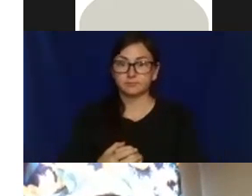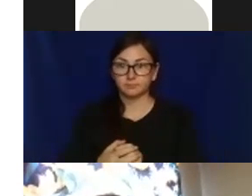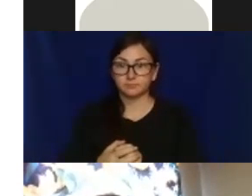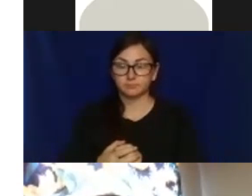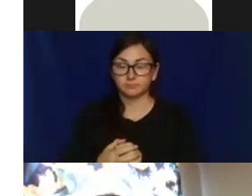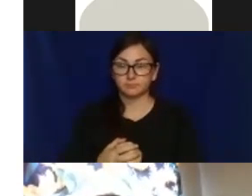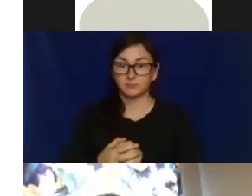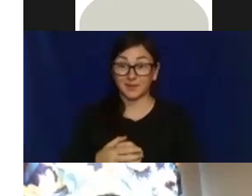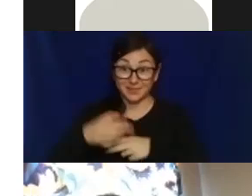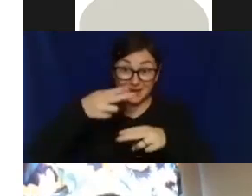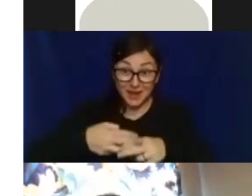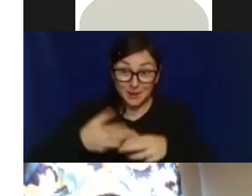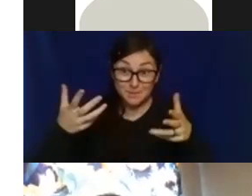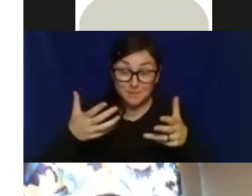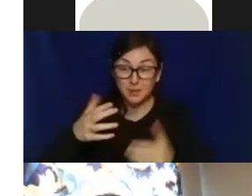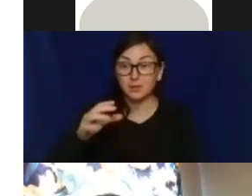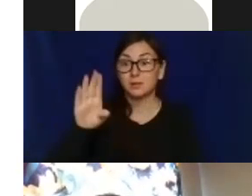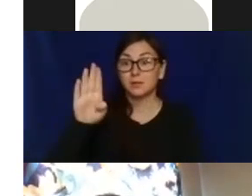bent.